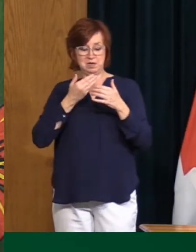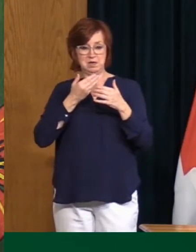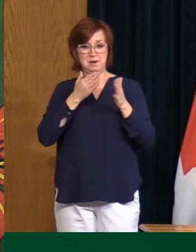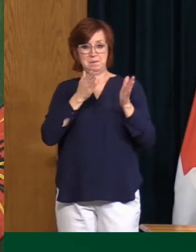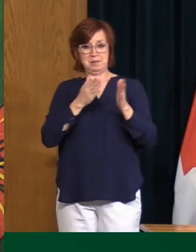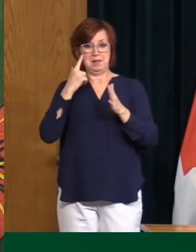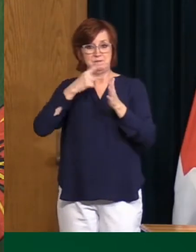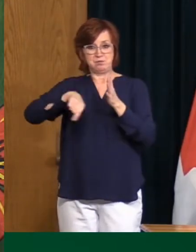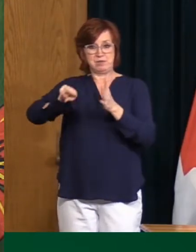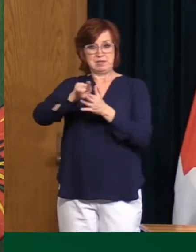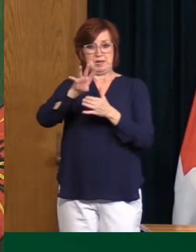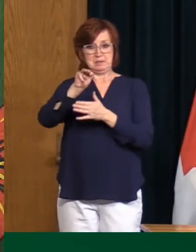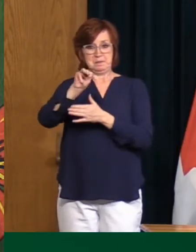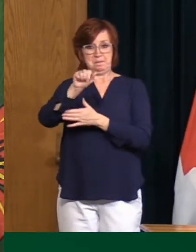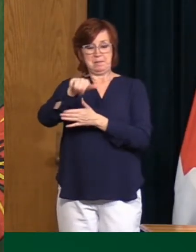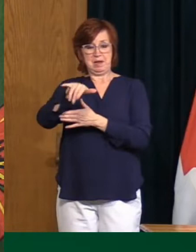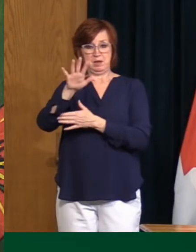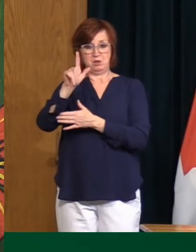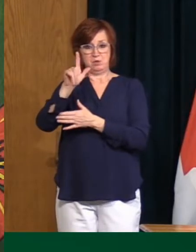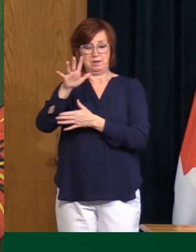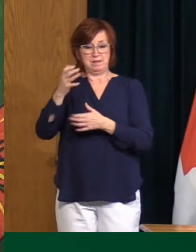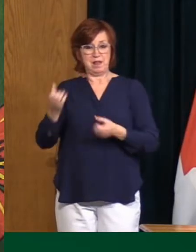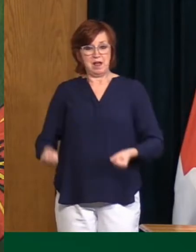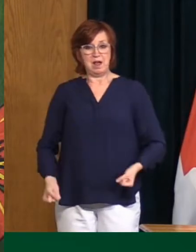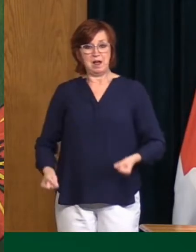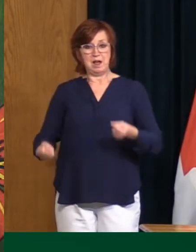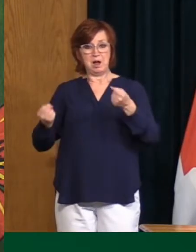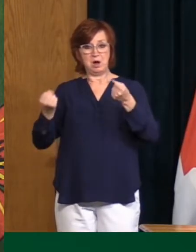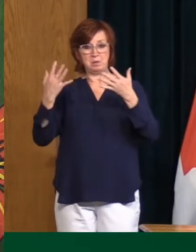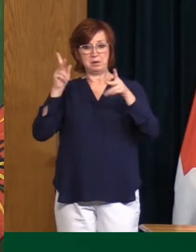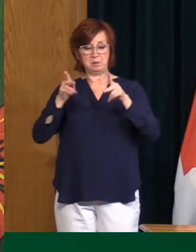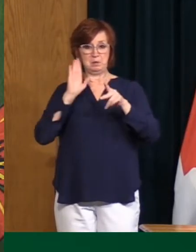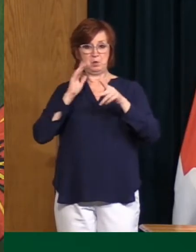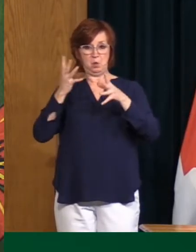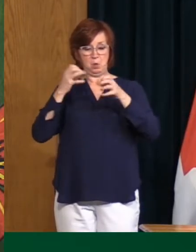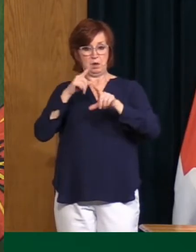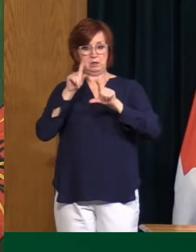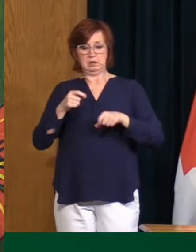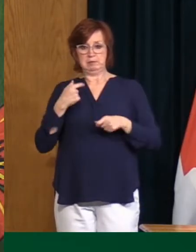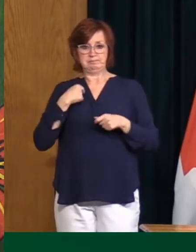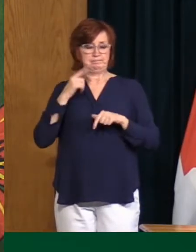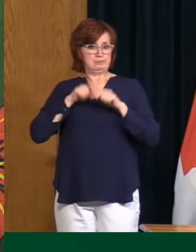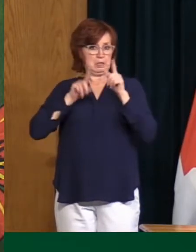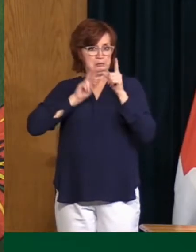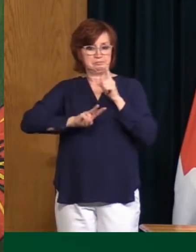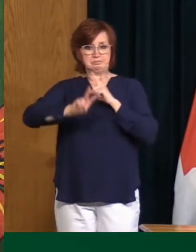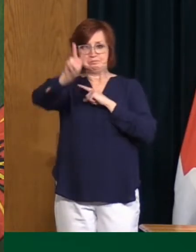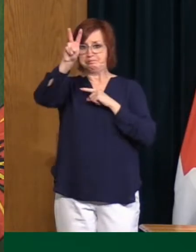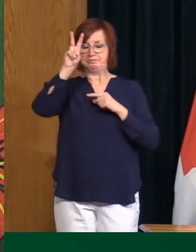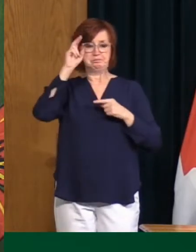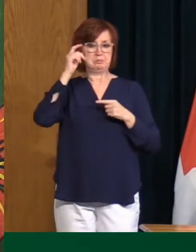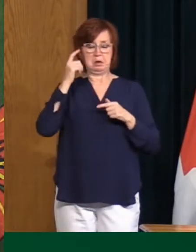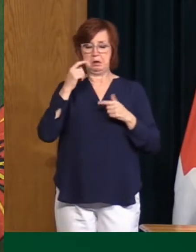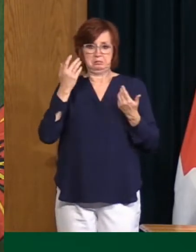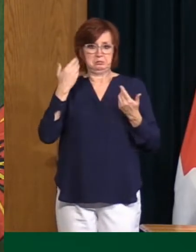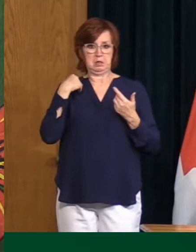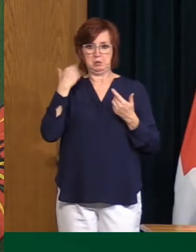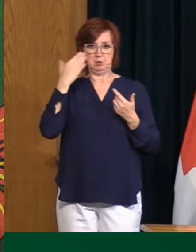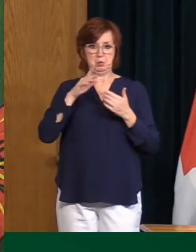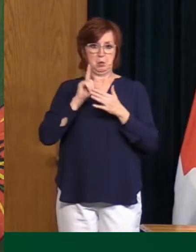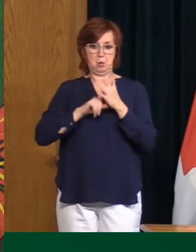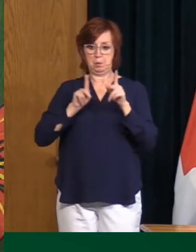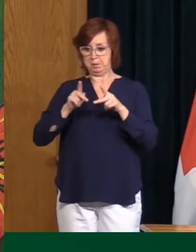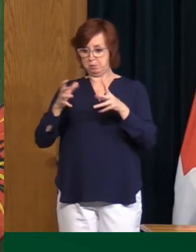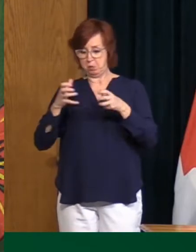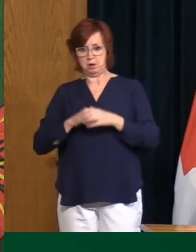in time, given the fact that we've always had significant capacity that we haven't used, and as you've heard Dr. Shahab speak a number of times